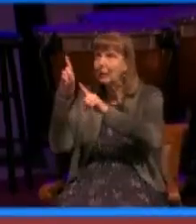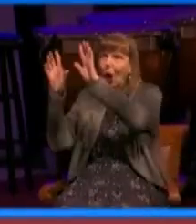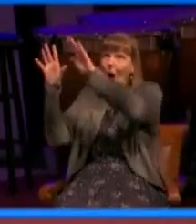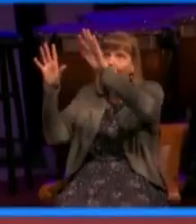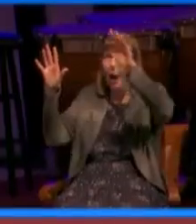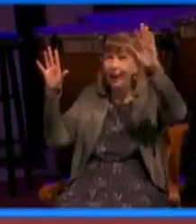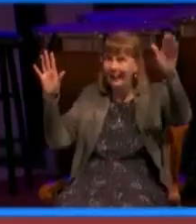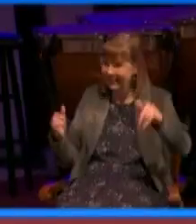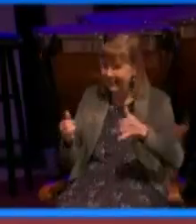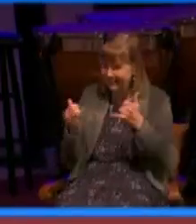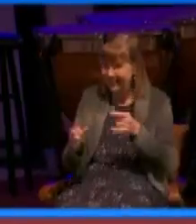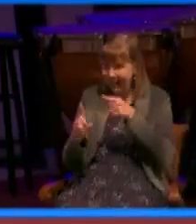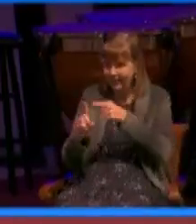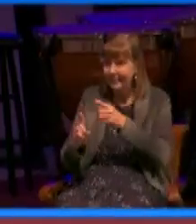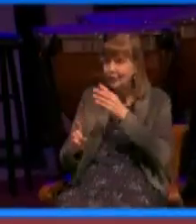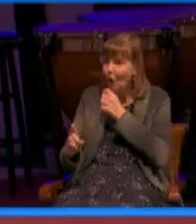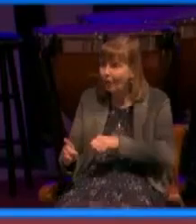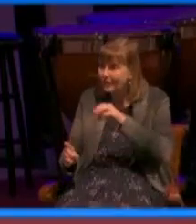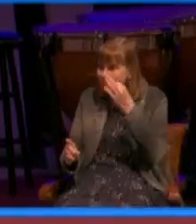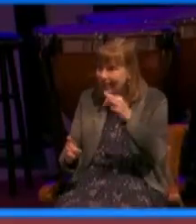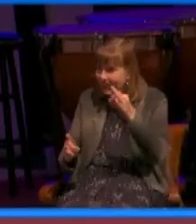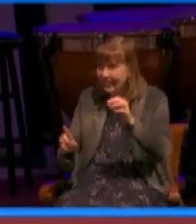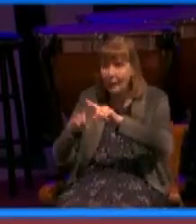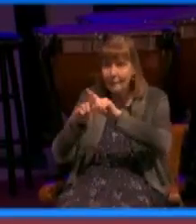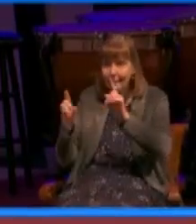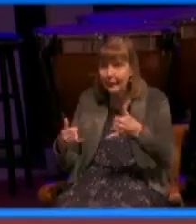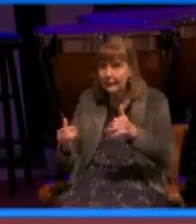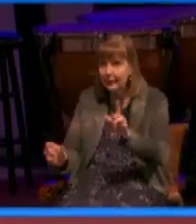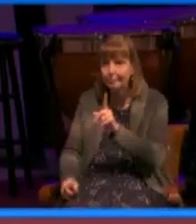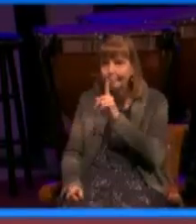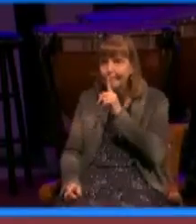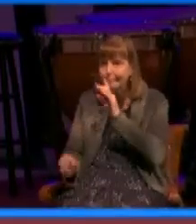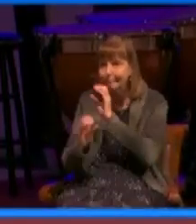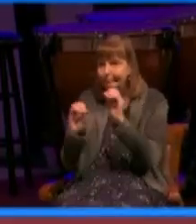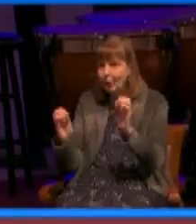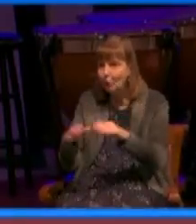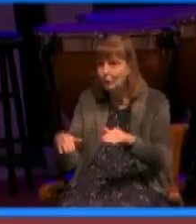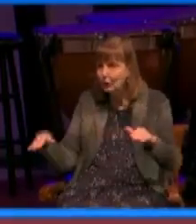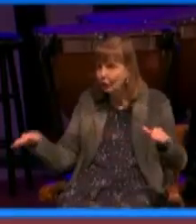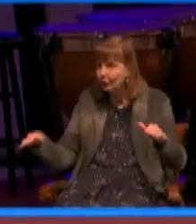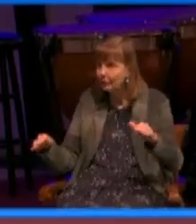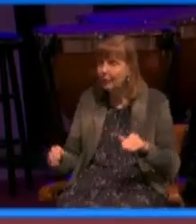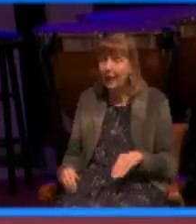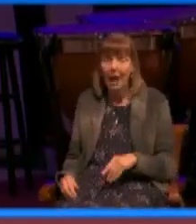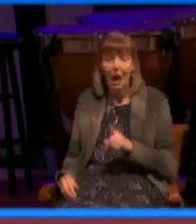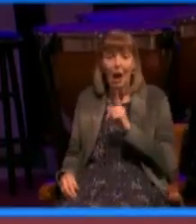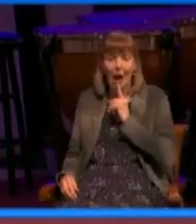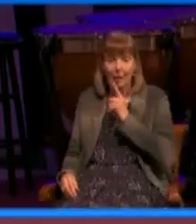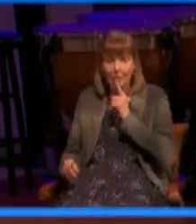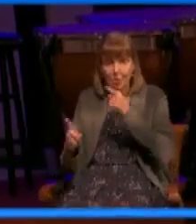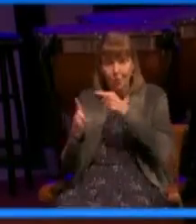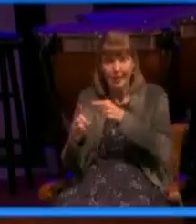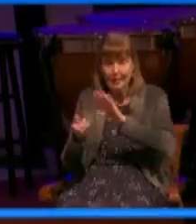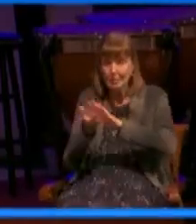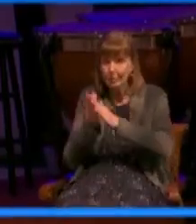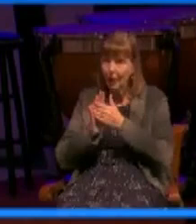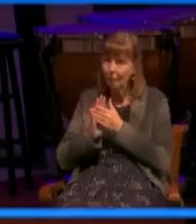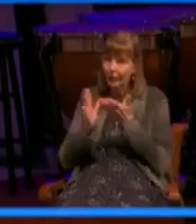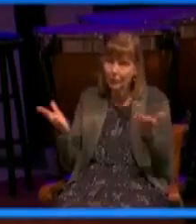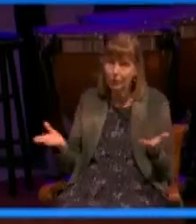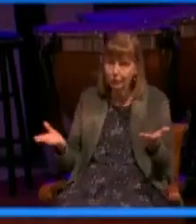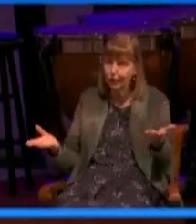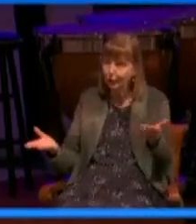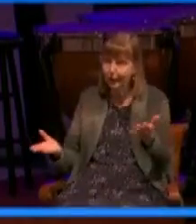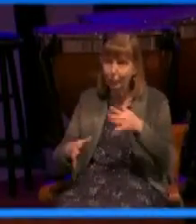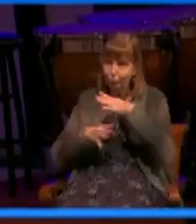his wife, Sarah. I'm sure that he is growing weary. I'm sure that the window of nature has closed in